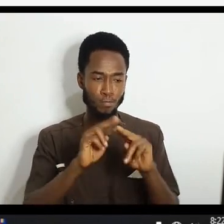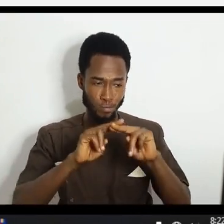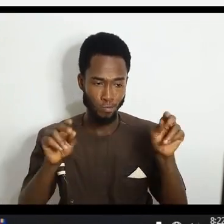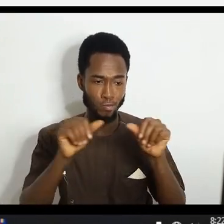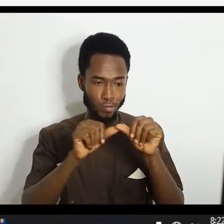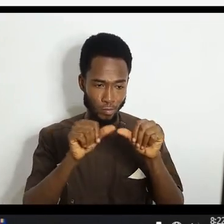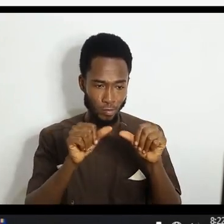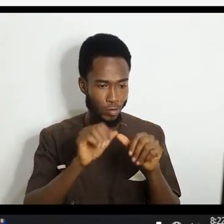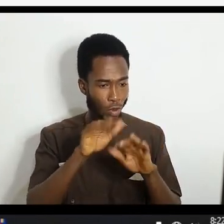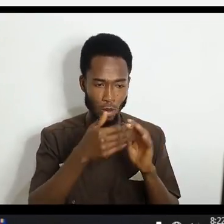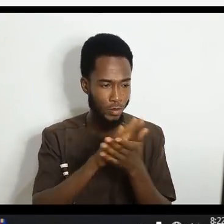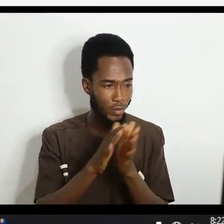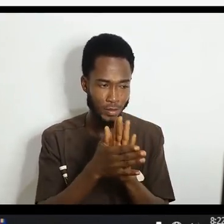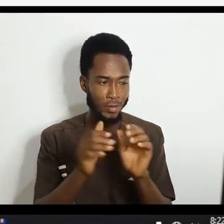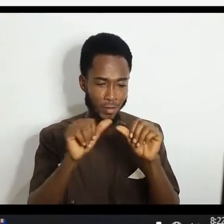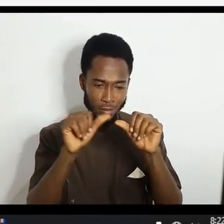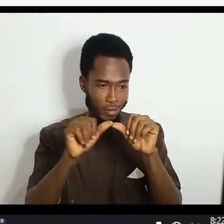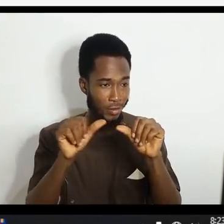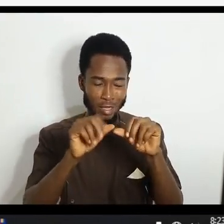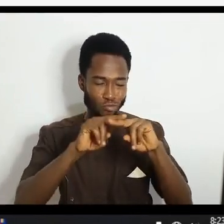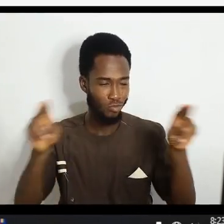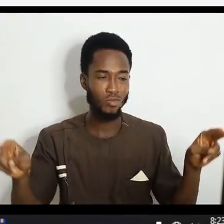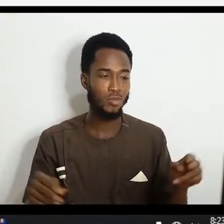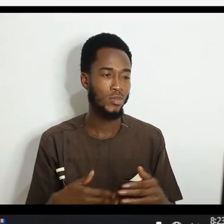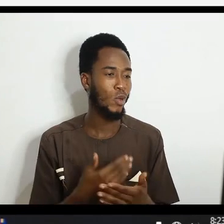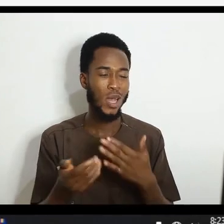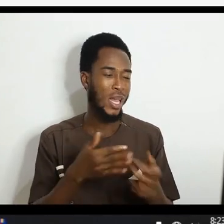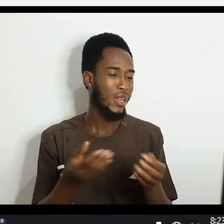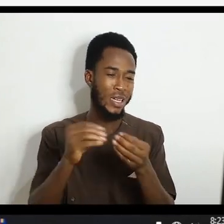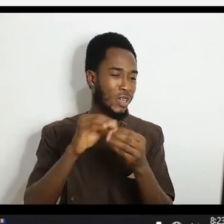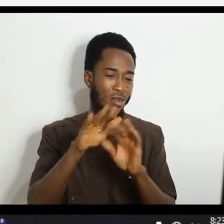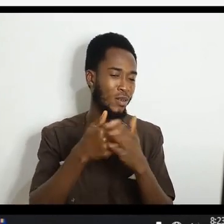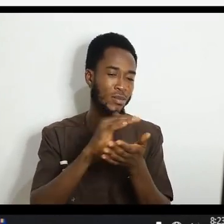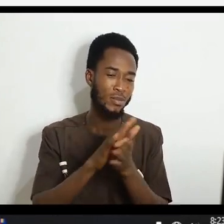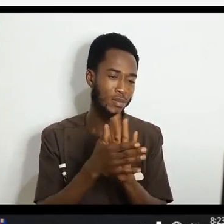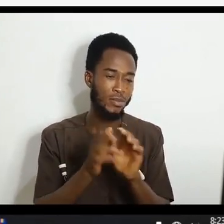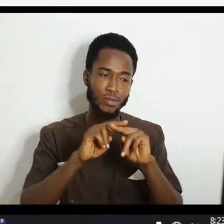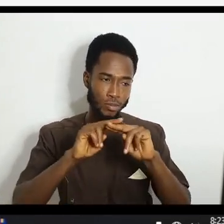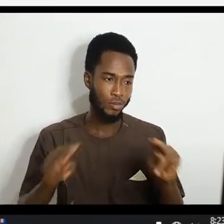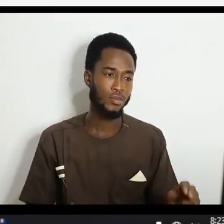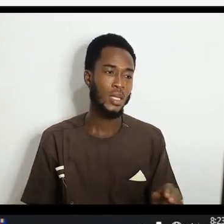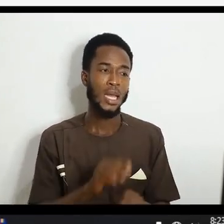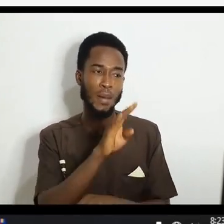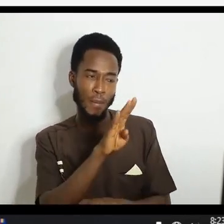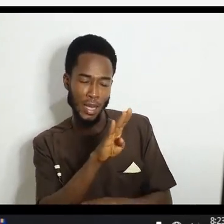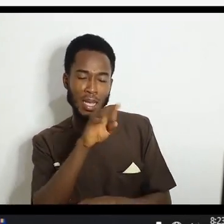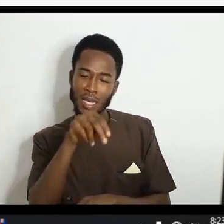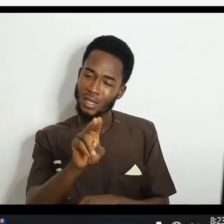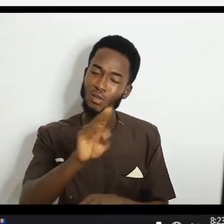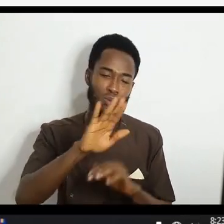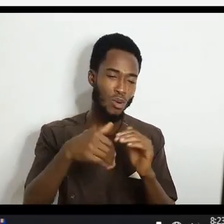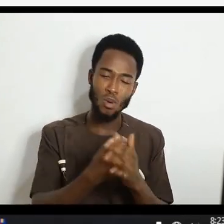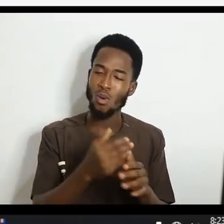size. It will clear all formatting. Whatever you have added to this text, like B and